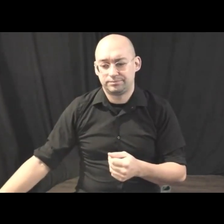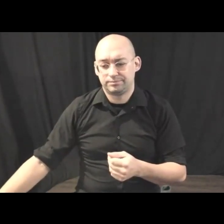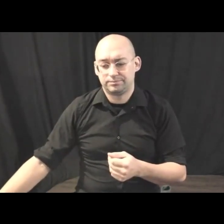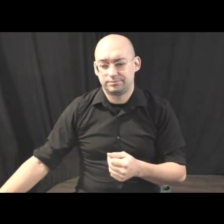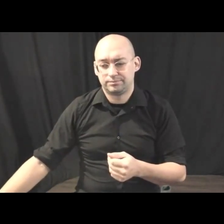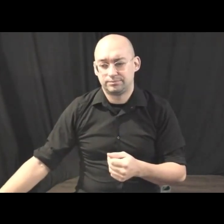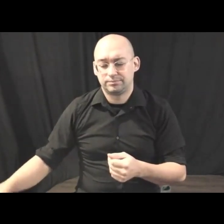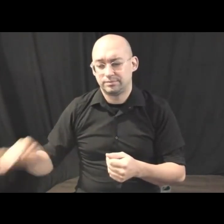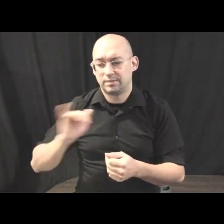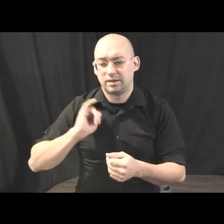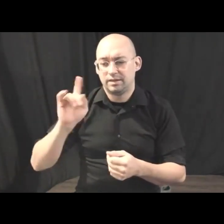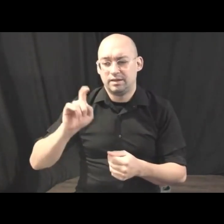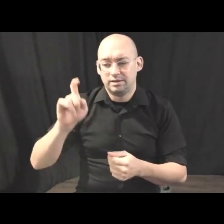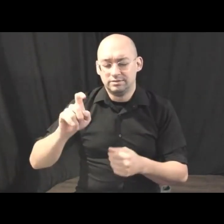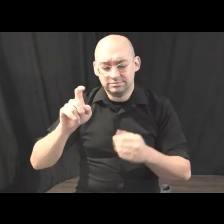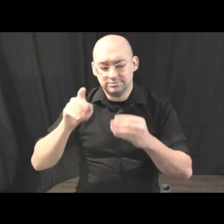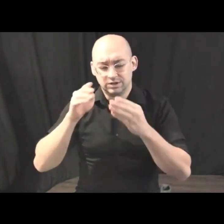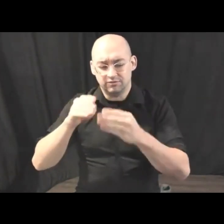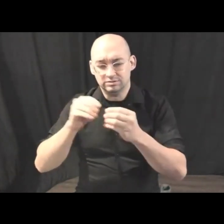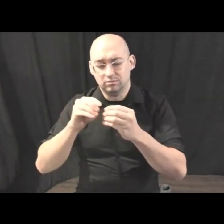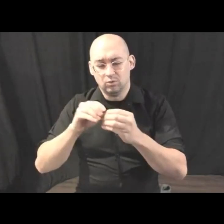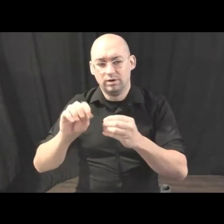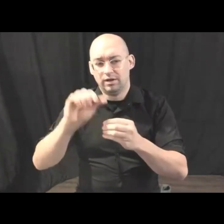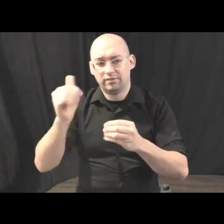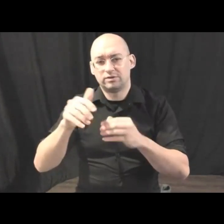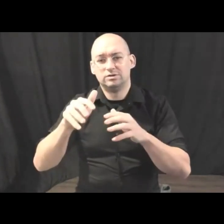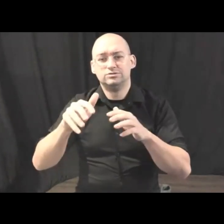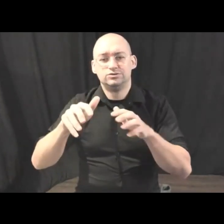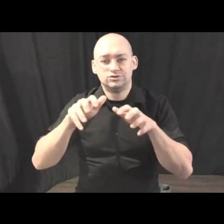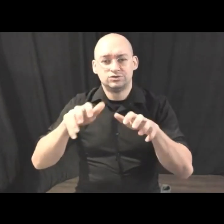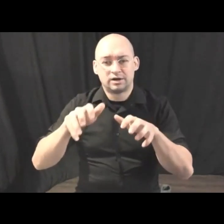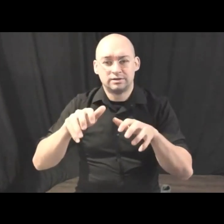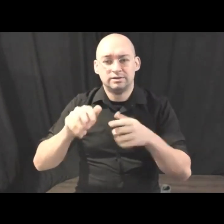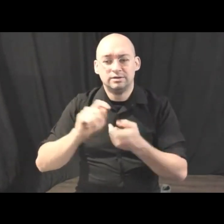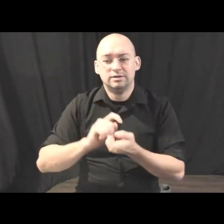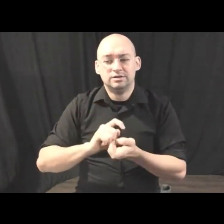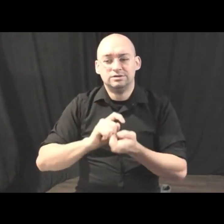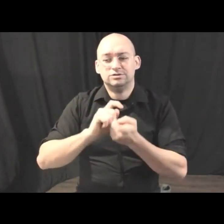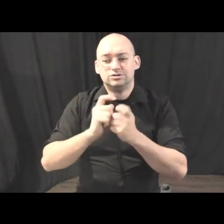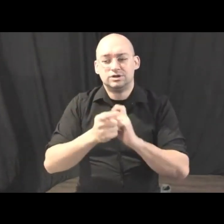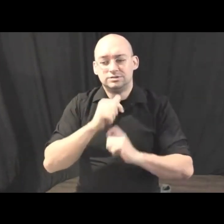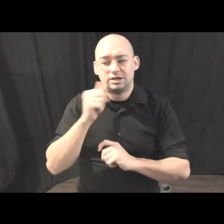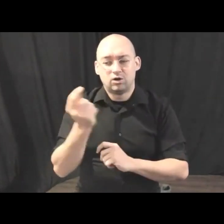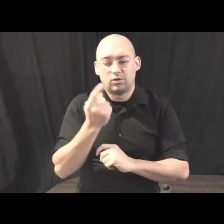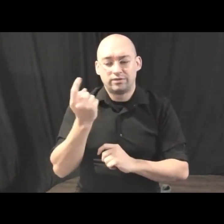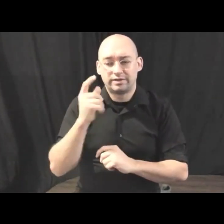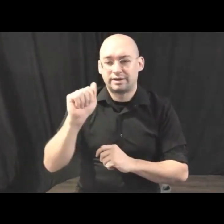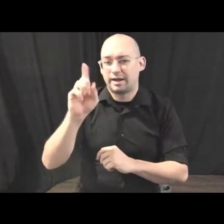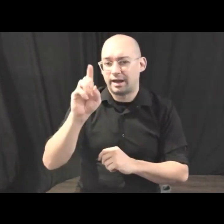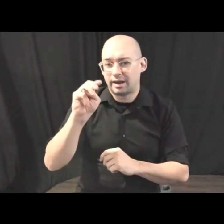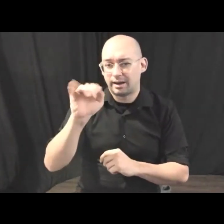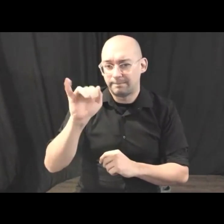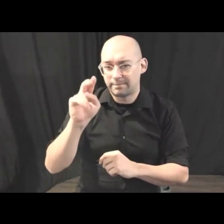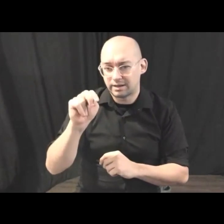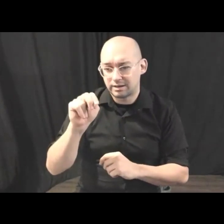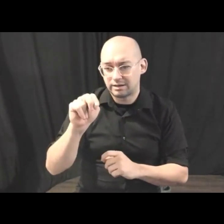I'm going to focus more on the other shock, which is the change, not just in the change in administration, that happened at the time. We've